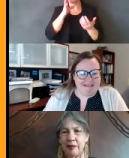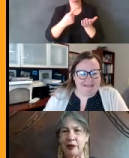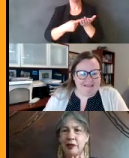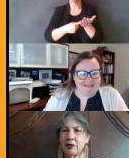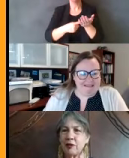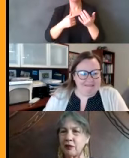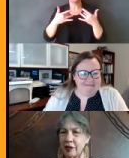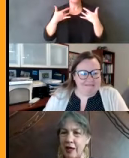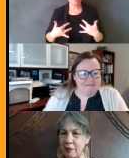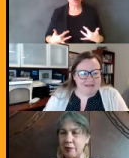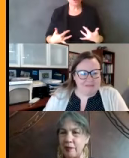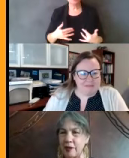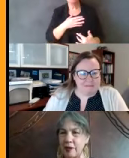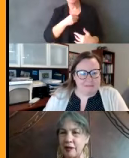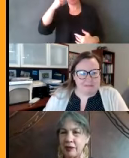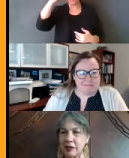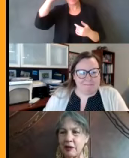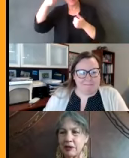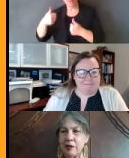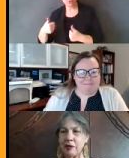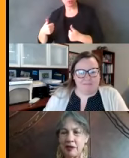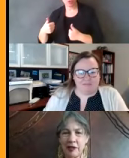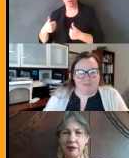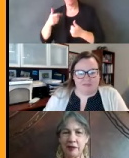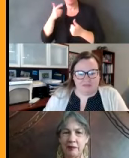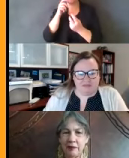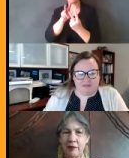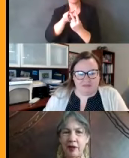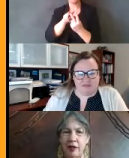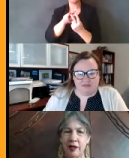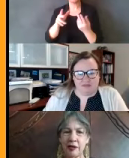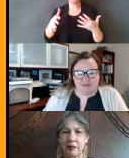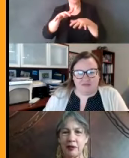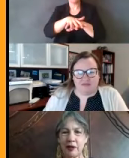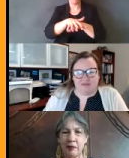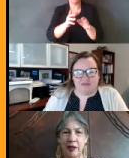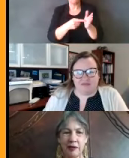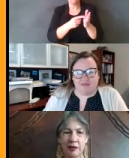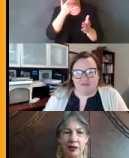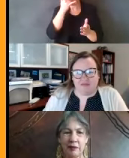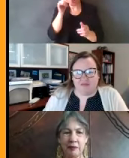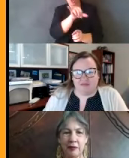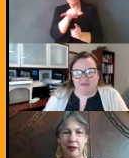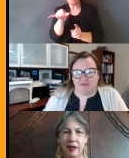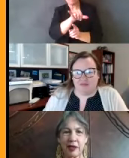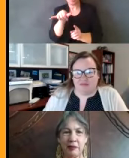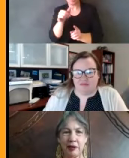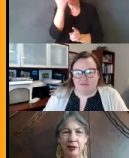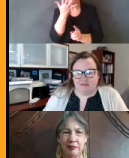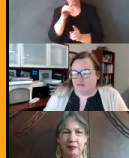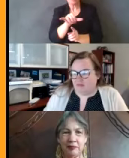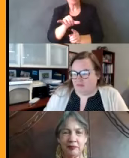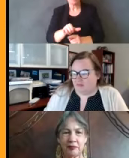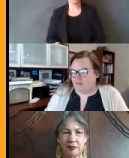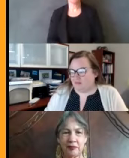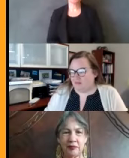dementia because the two overlap and sometimes can mimic each other. So I'll be talking about some, next slide, please.